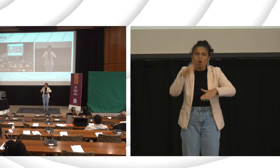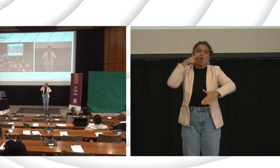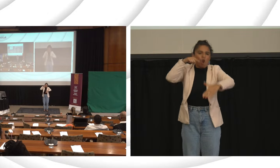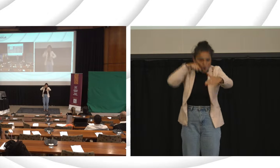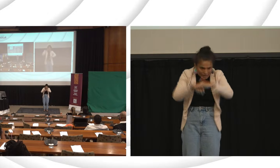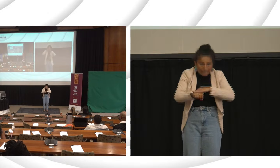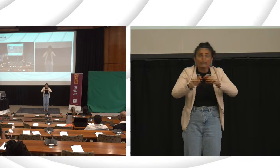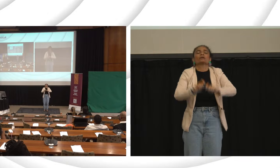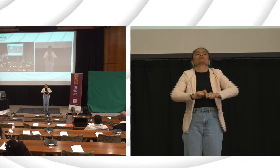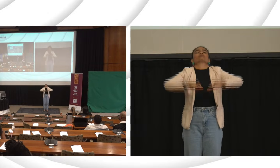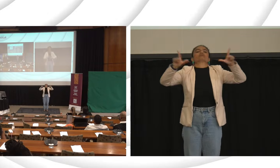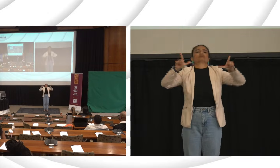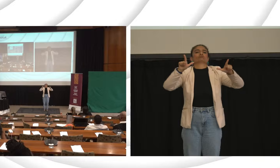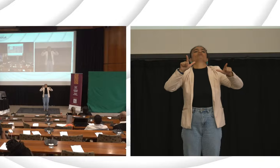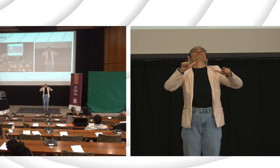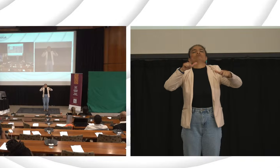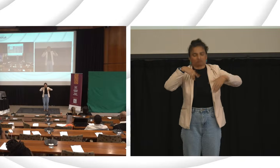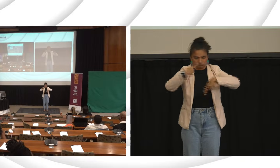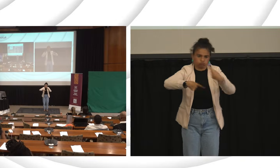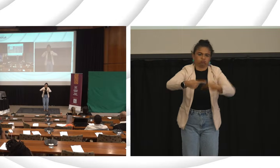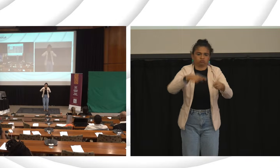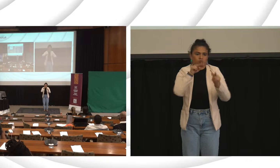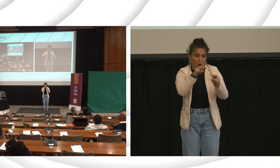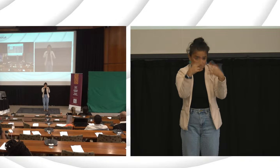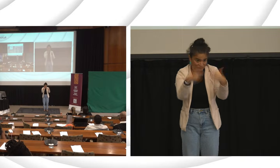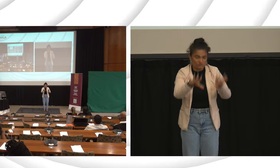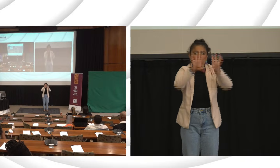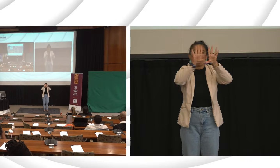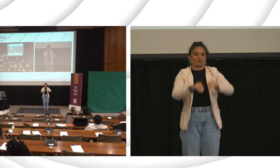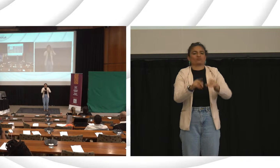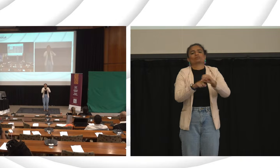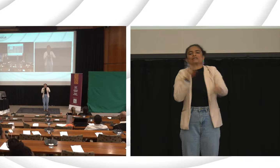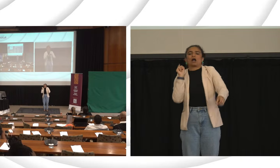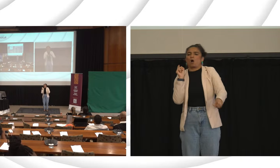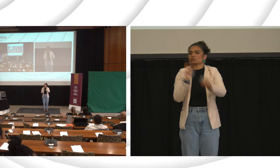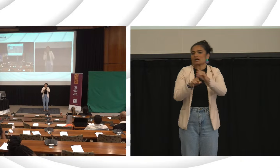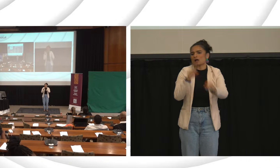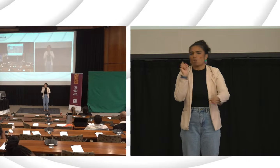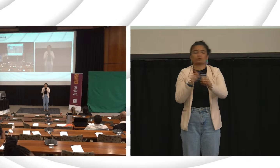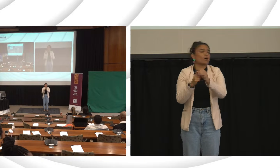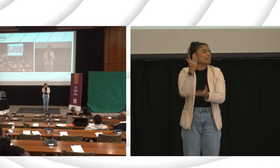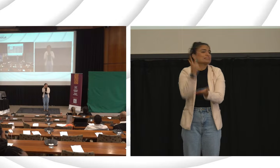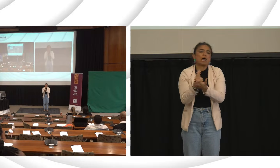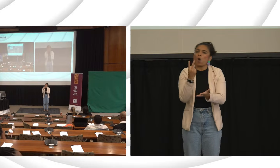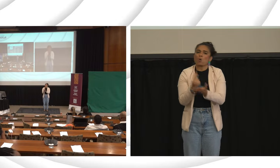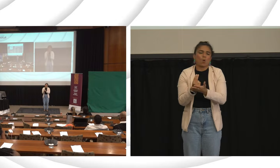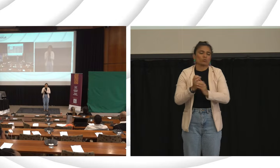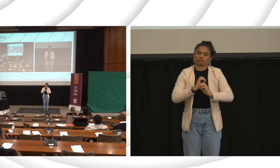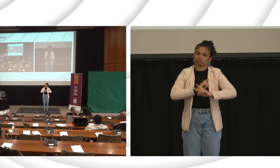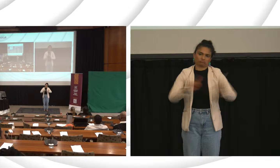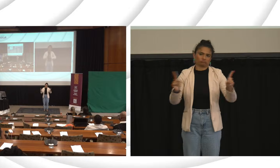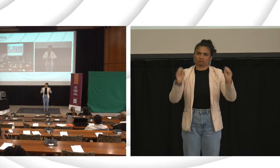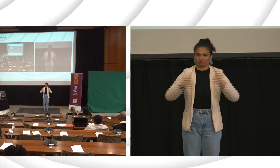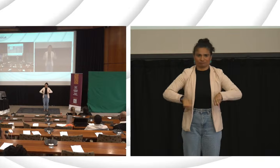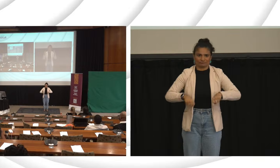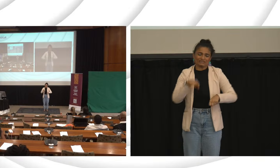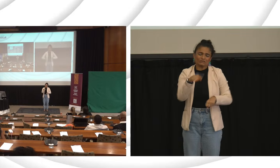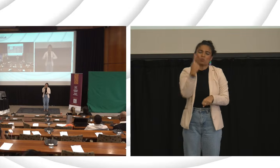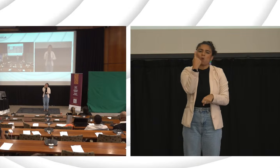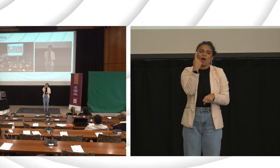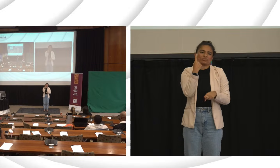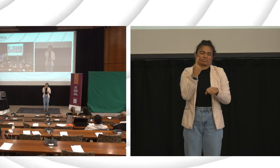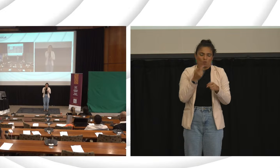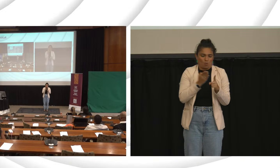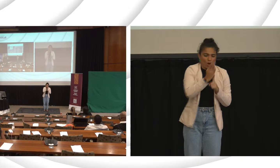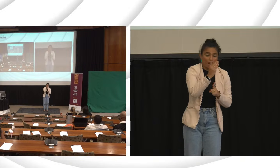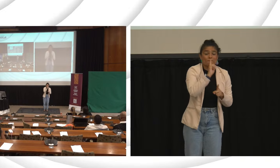distributed publicly. It needs to be a system where you log in, you get access, you view the content you want to view, and you log out. So